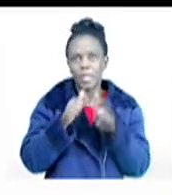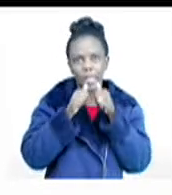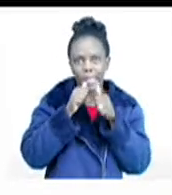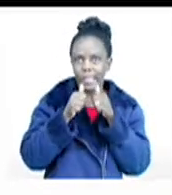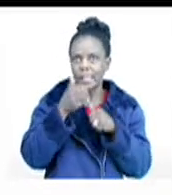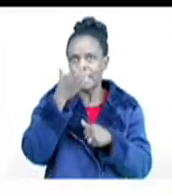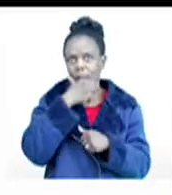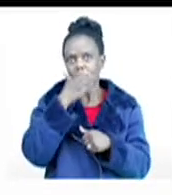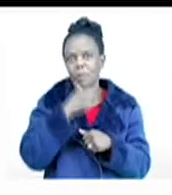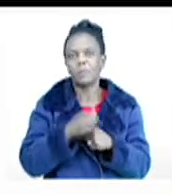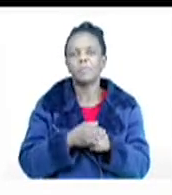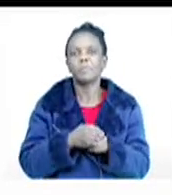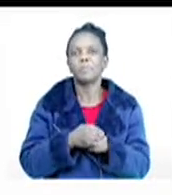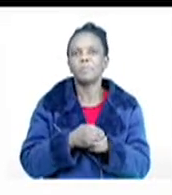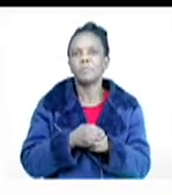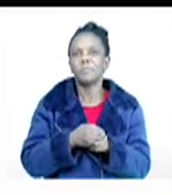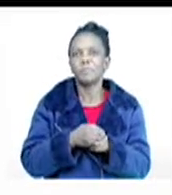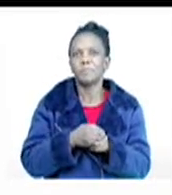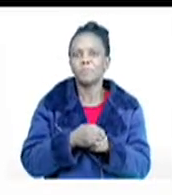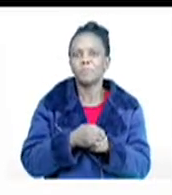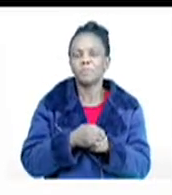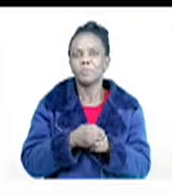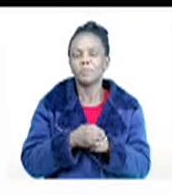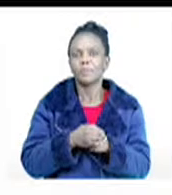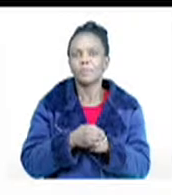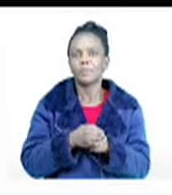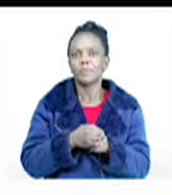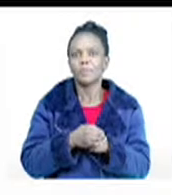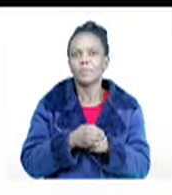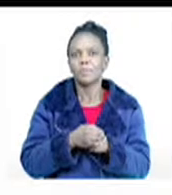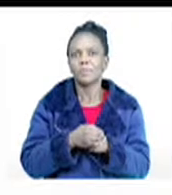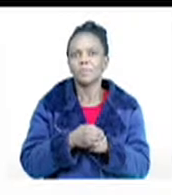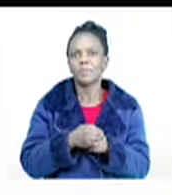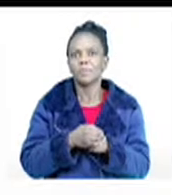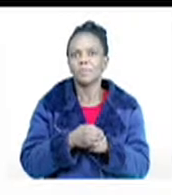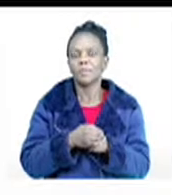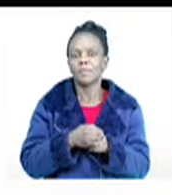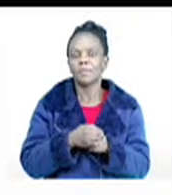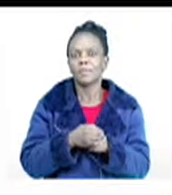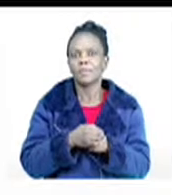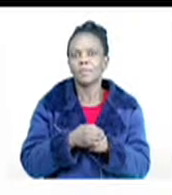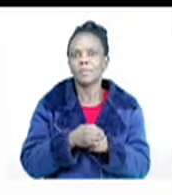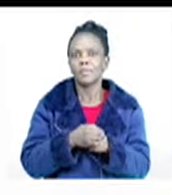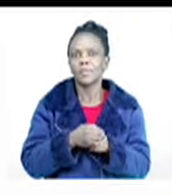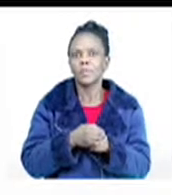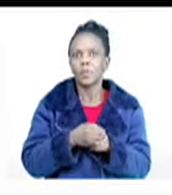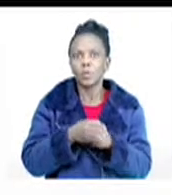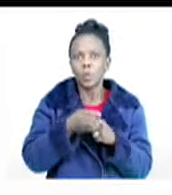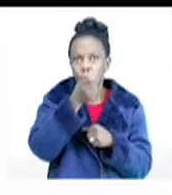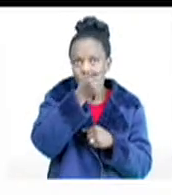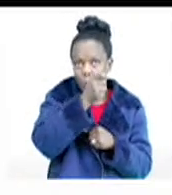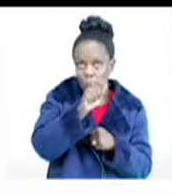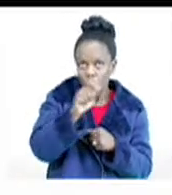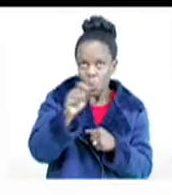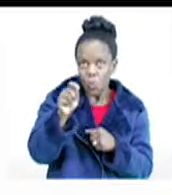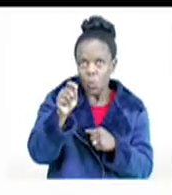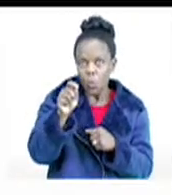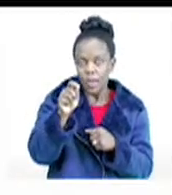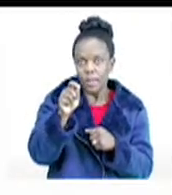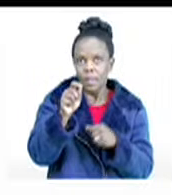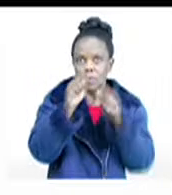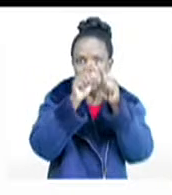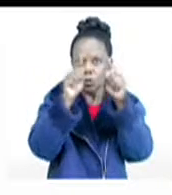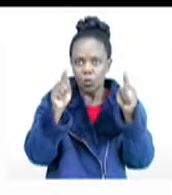well. So what you are going to do is you are going to write the number 10 in the